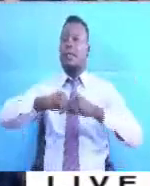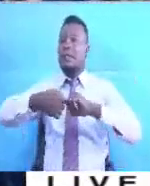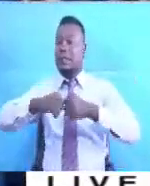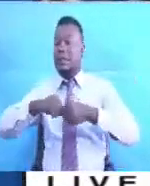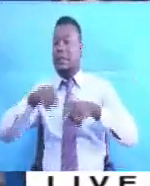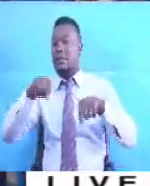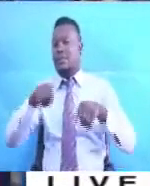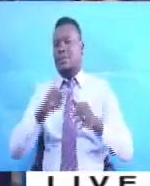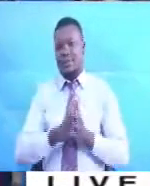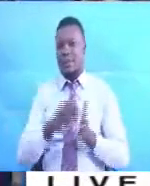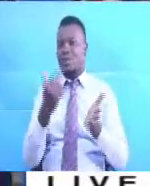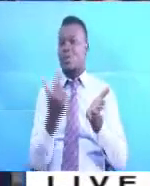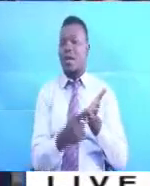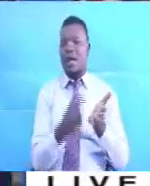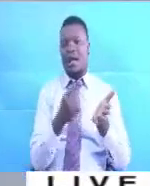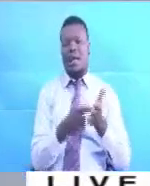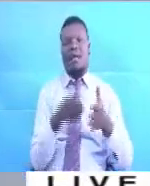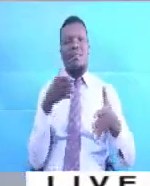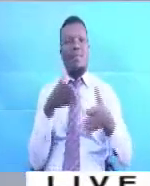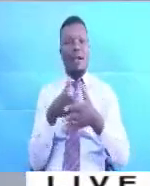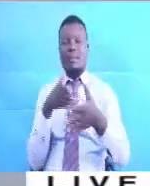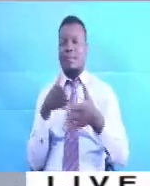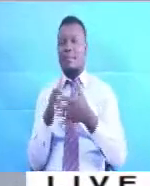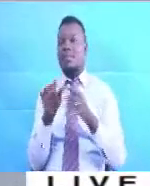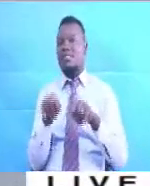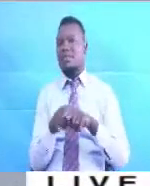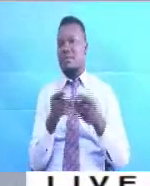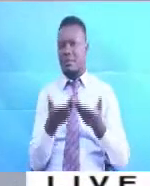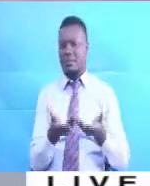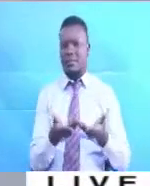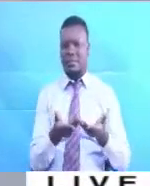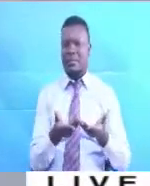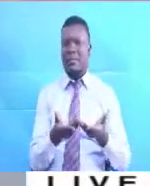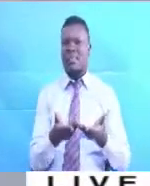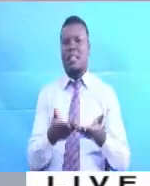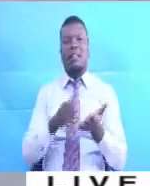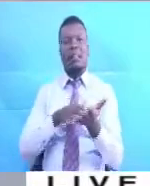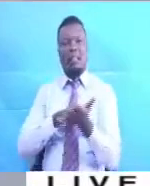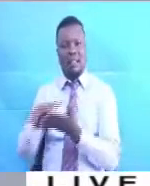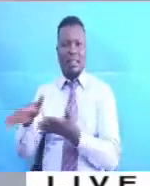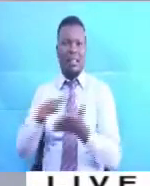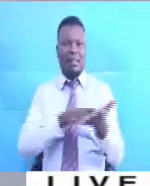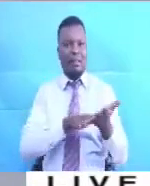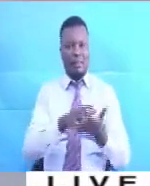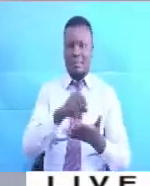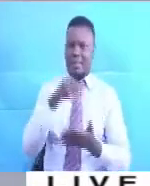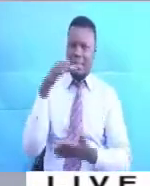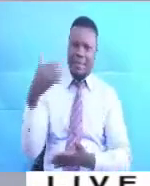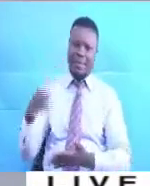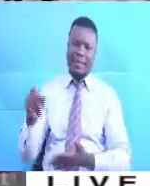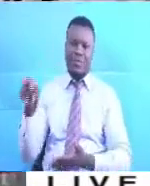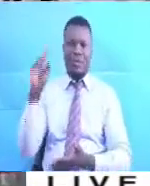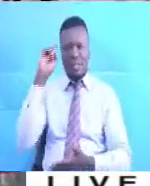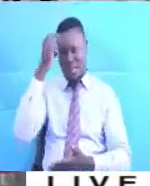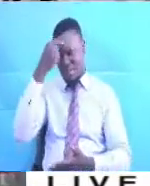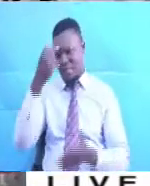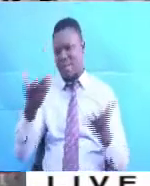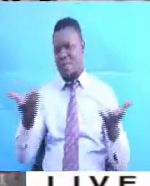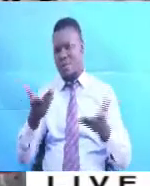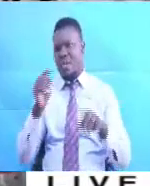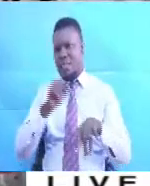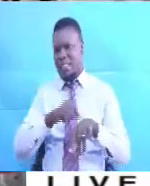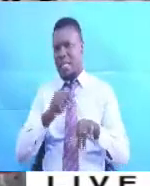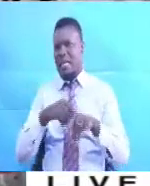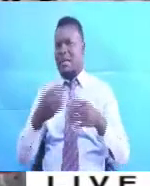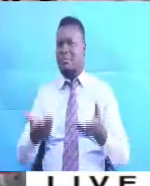that Uganda is facing, which include causing financial losses to the government in terms of revenue